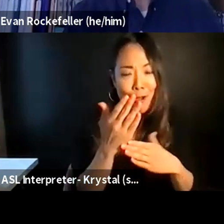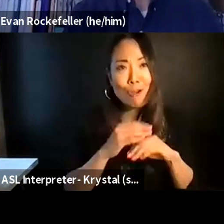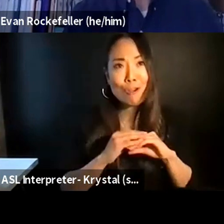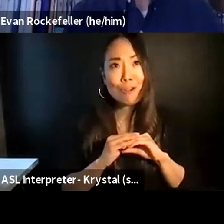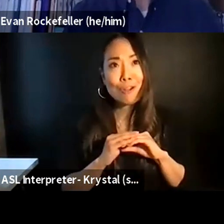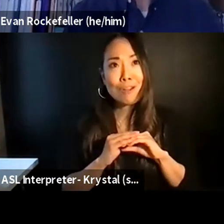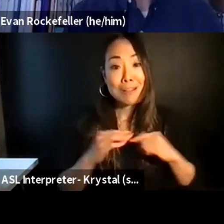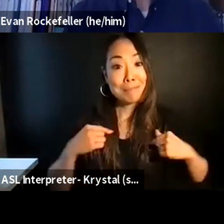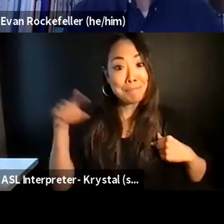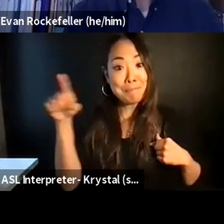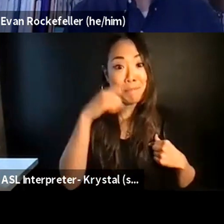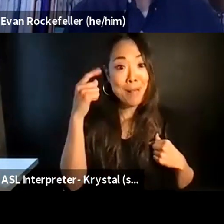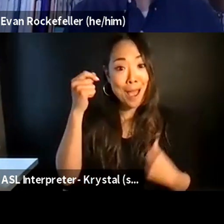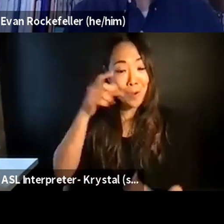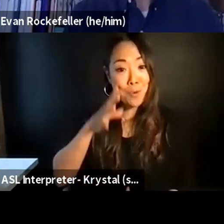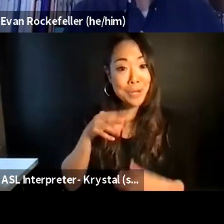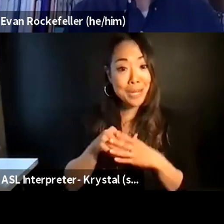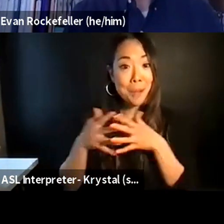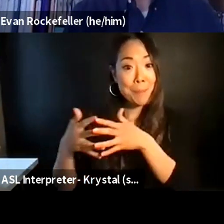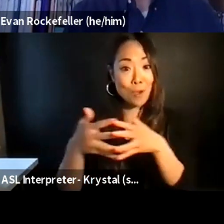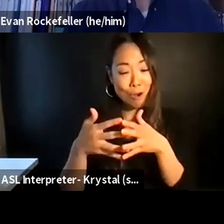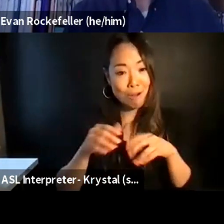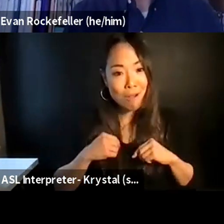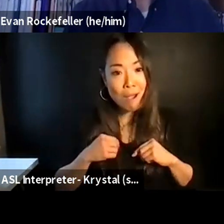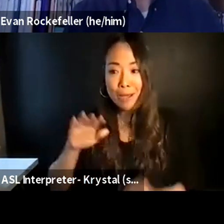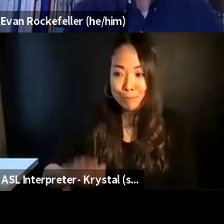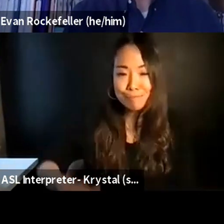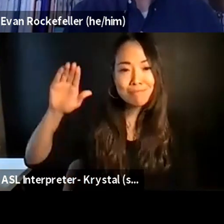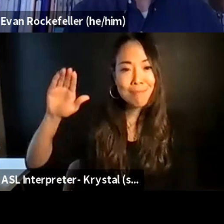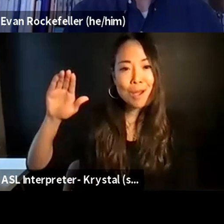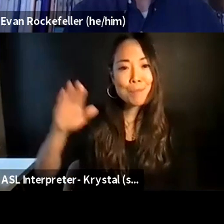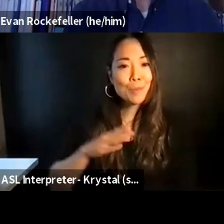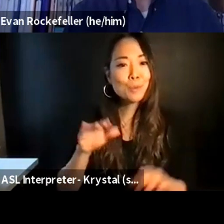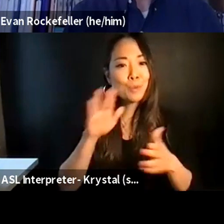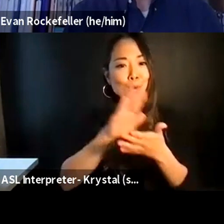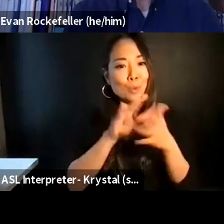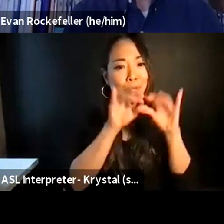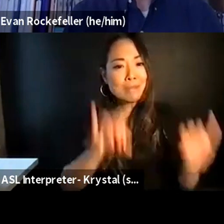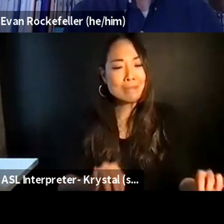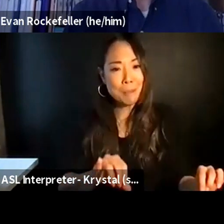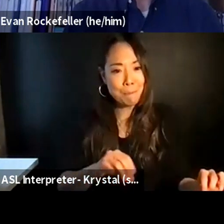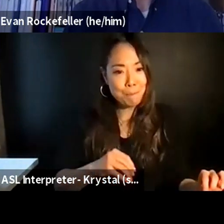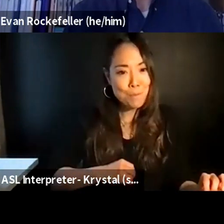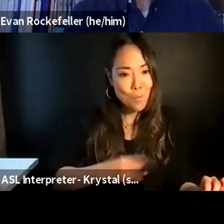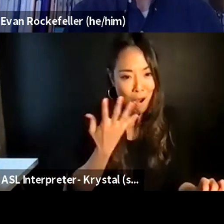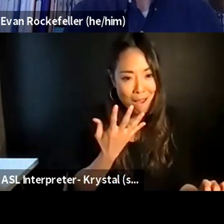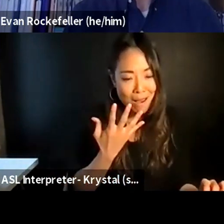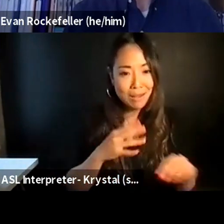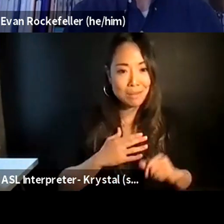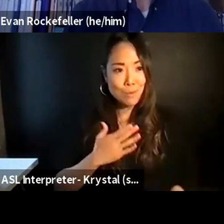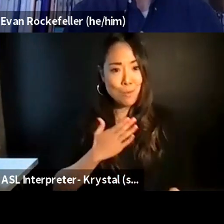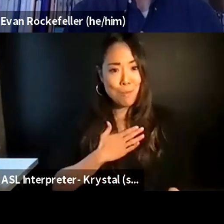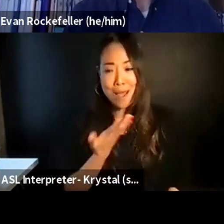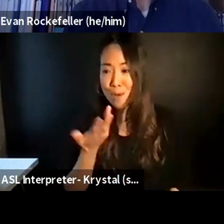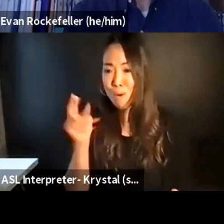America, I was raised in the white American school system. So there are even things about my own history as a Black person I've never